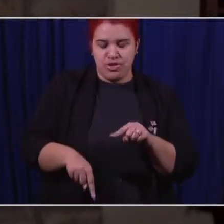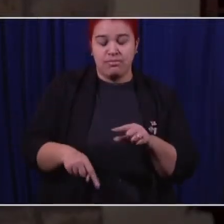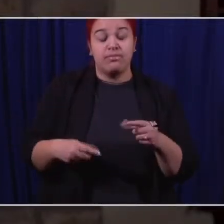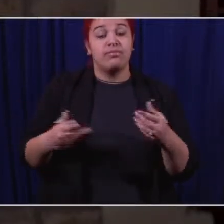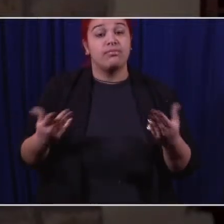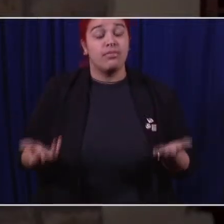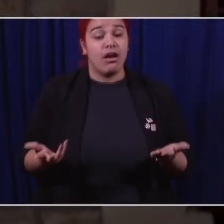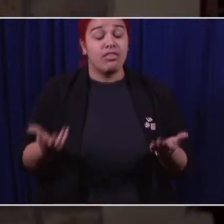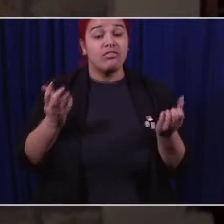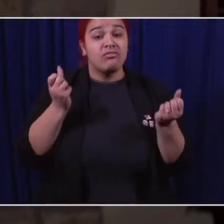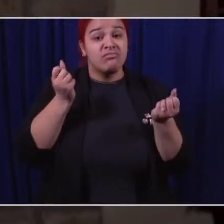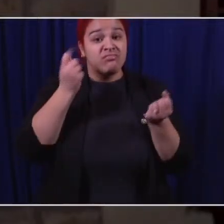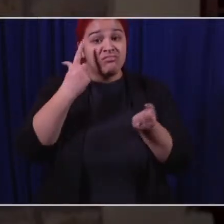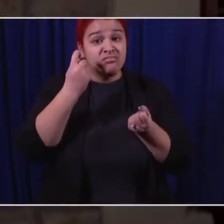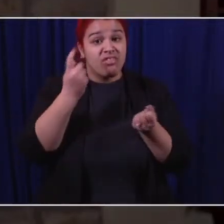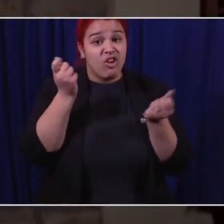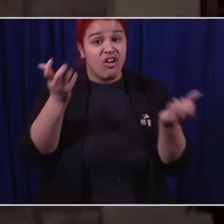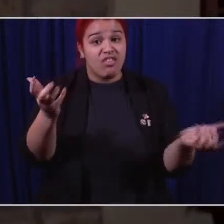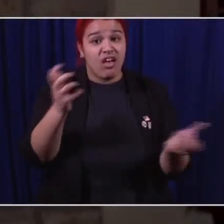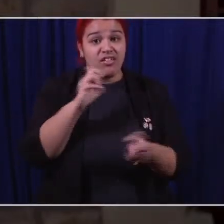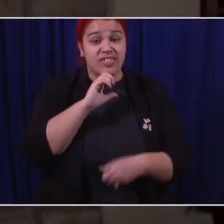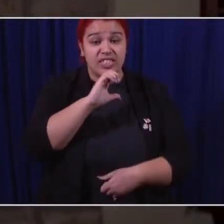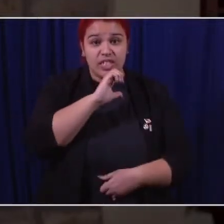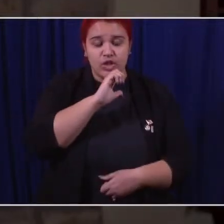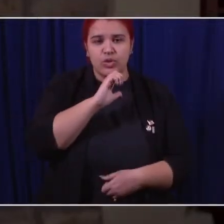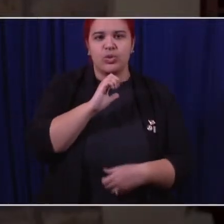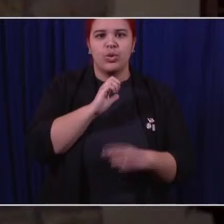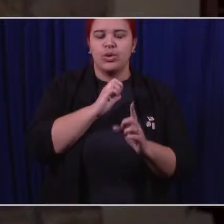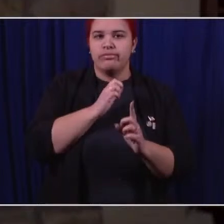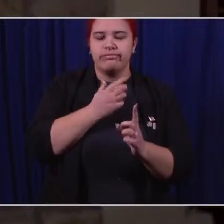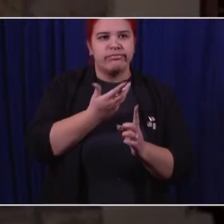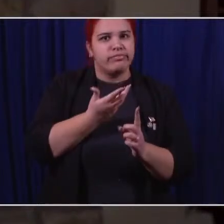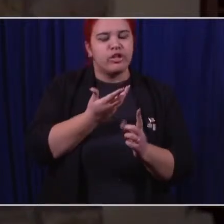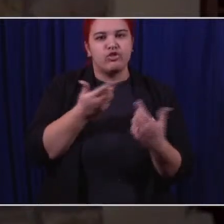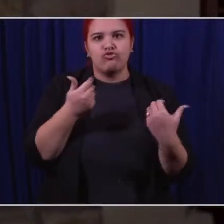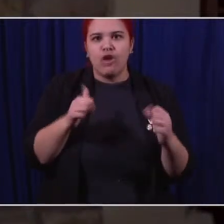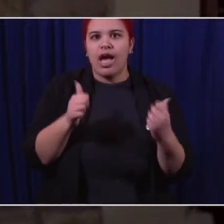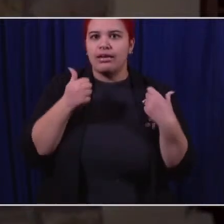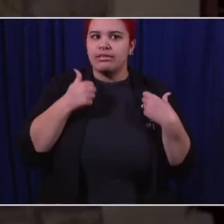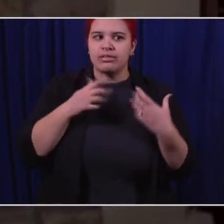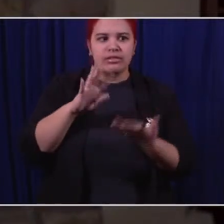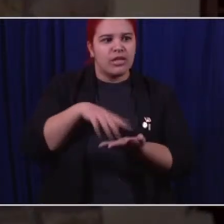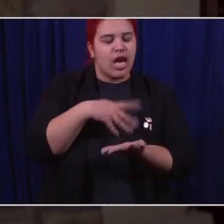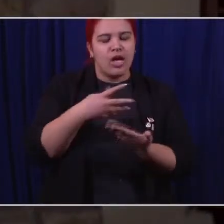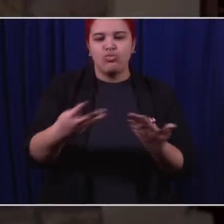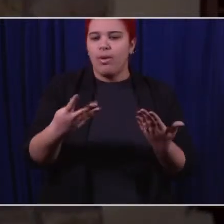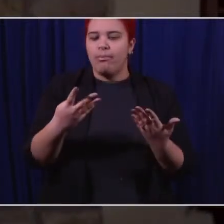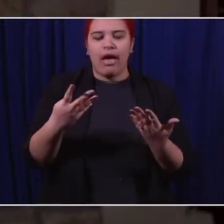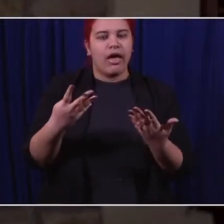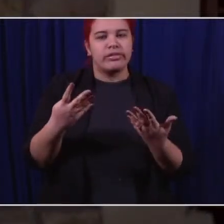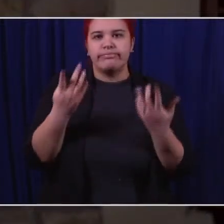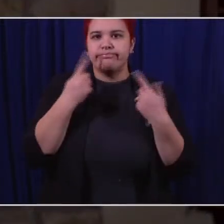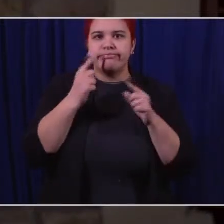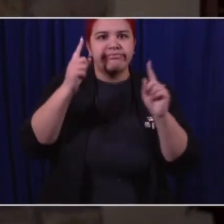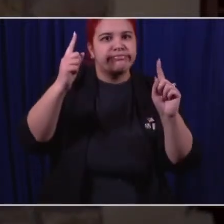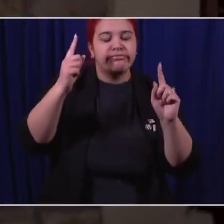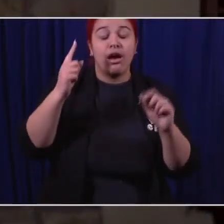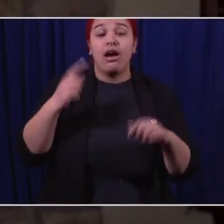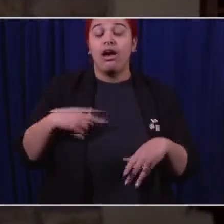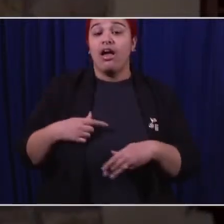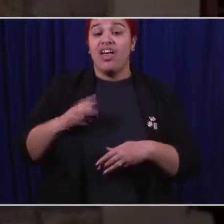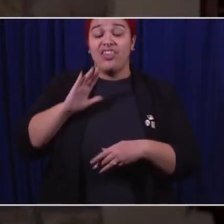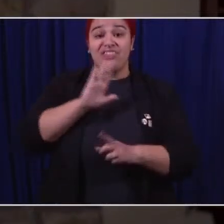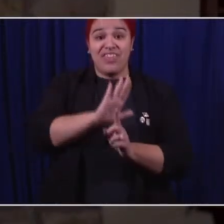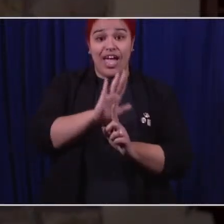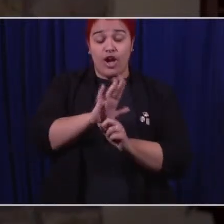cannot get scheduled for shots right now. The caretakers are trying to help seniors, but they're having to call multiple places